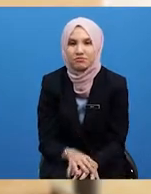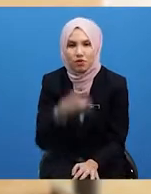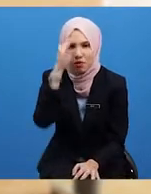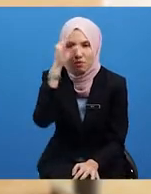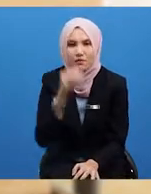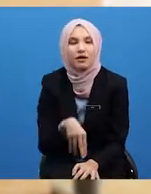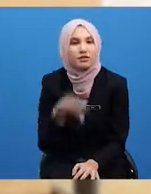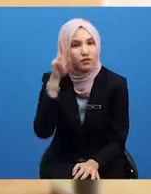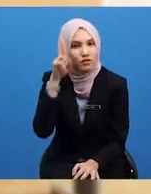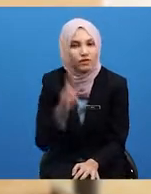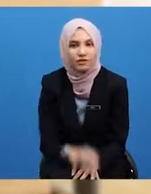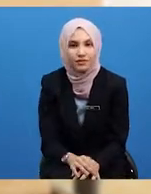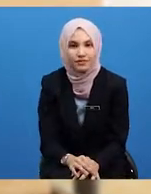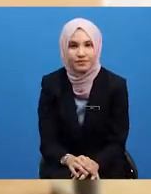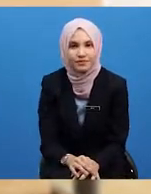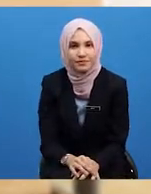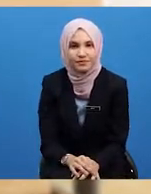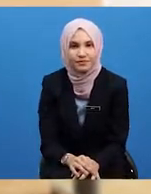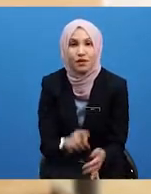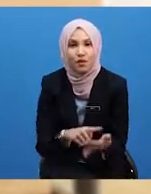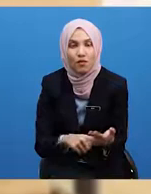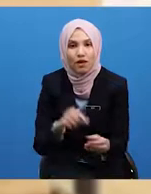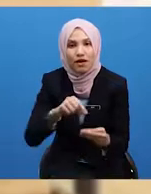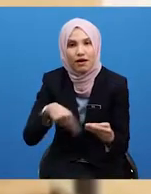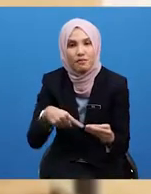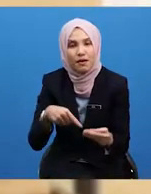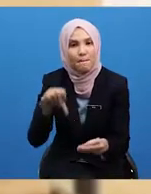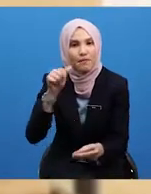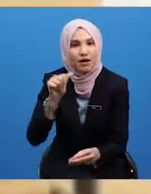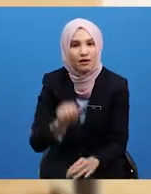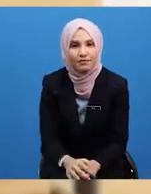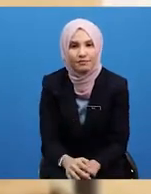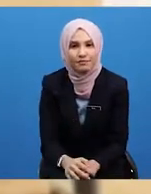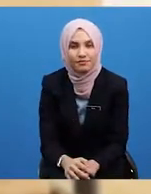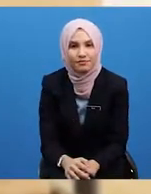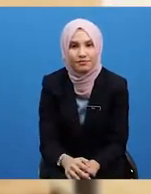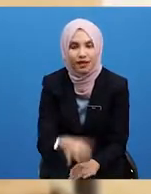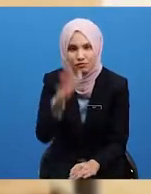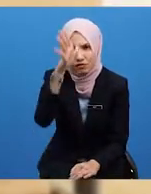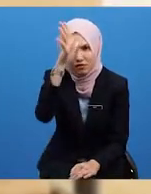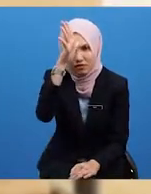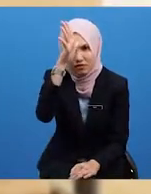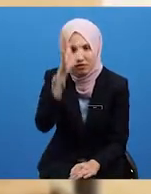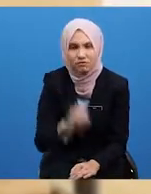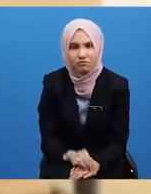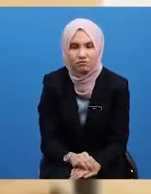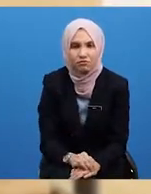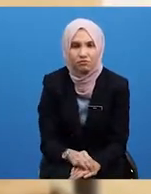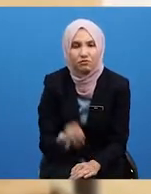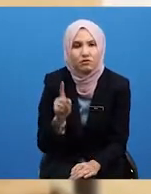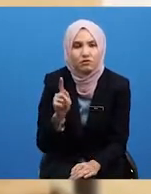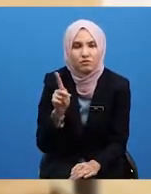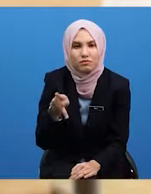to Richard. What about Pa? As a father, he should have given love